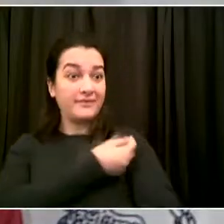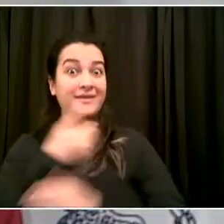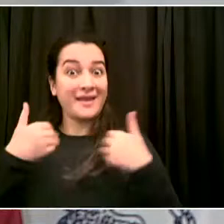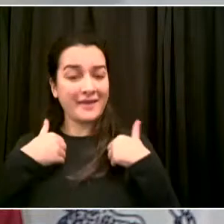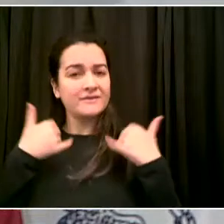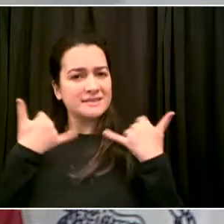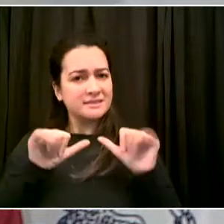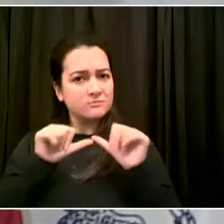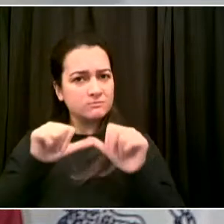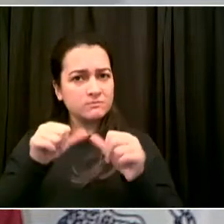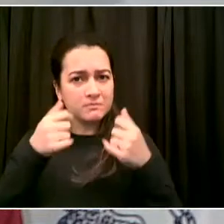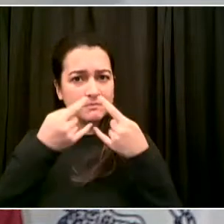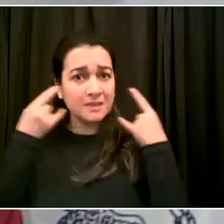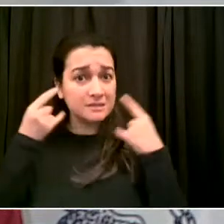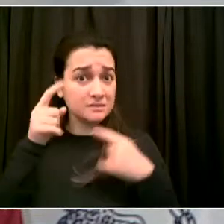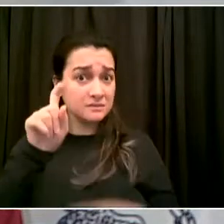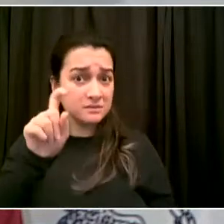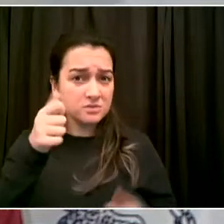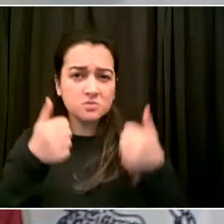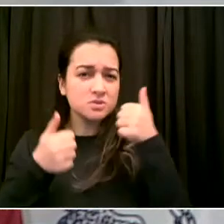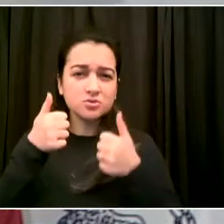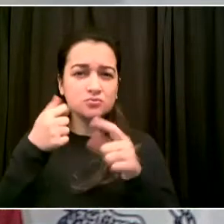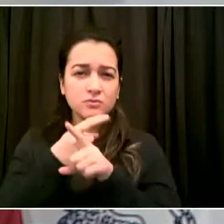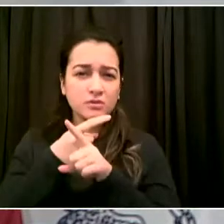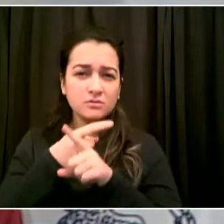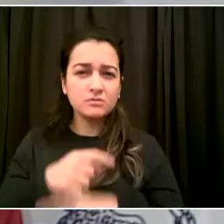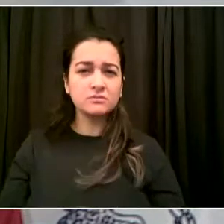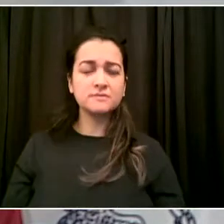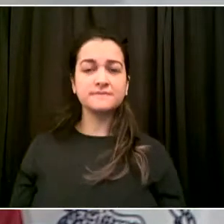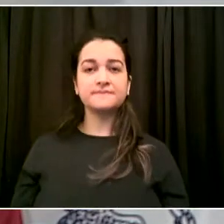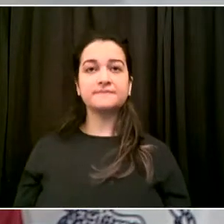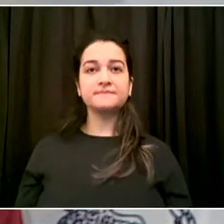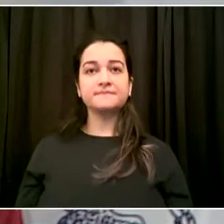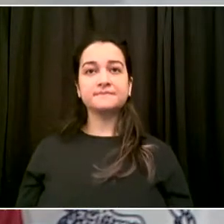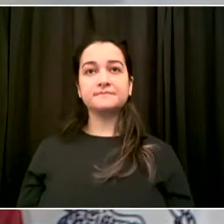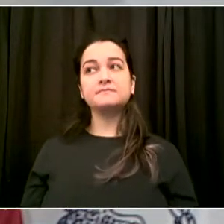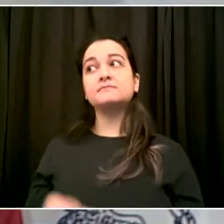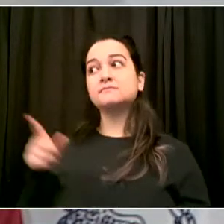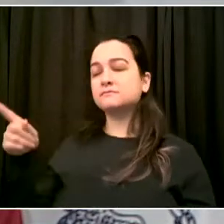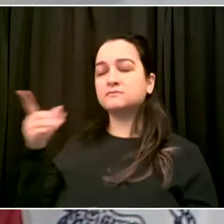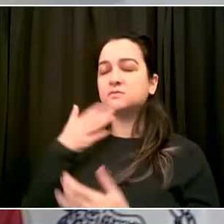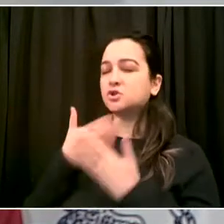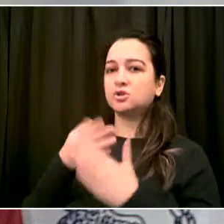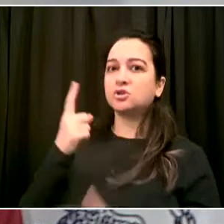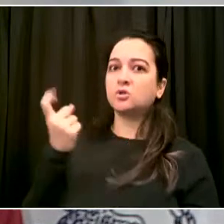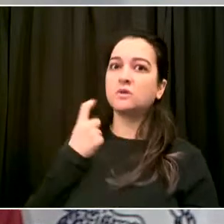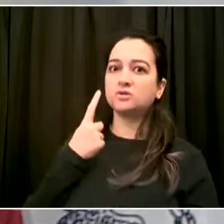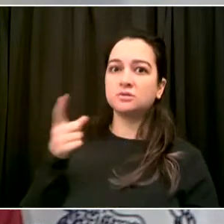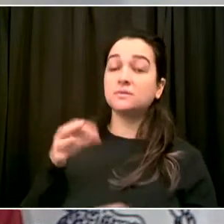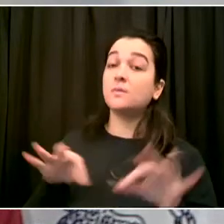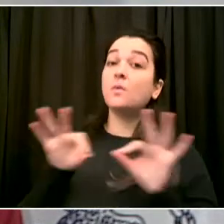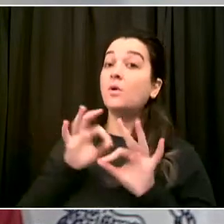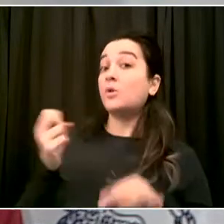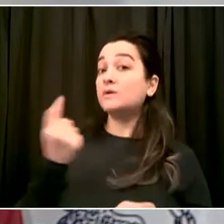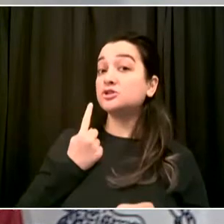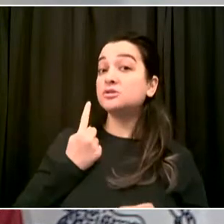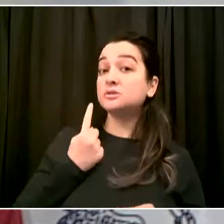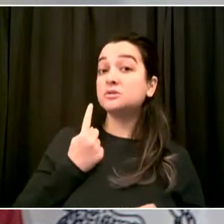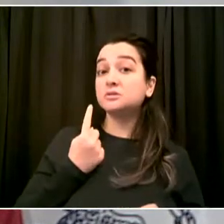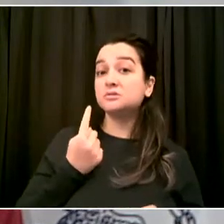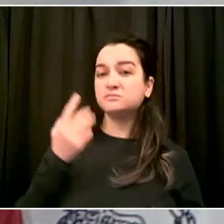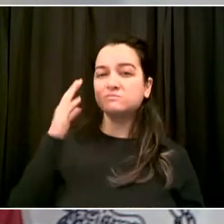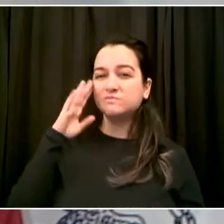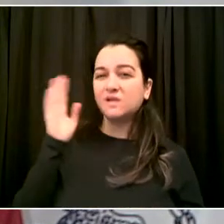Amanda. I'm going to turn to Dr. Choksi, but let me say this. We've been projecting this one for weeks and weeks too. We want everyone to say, first of